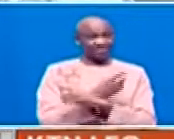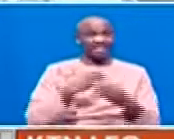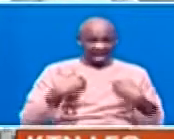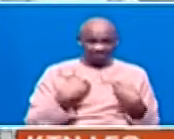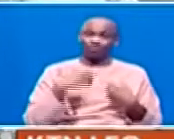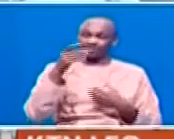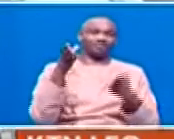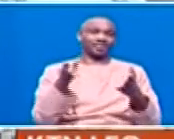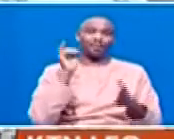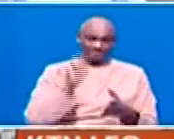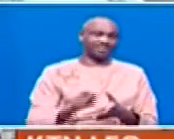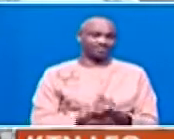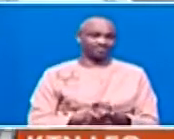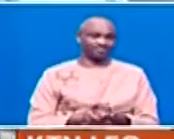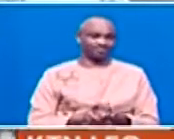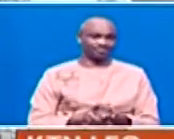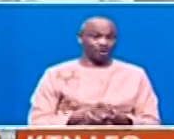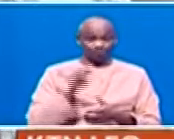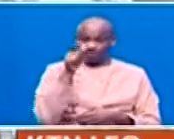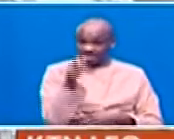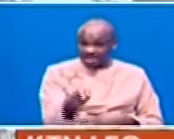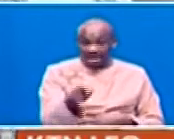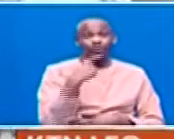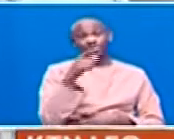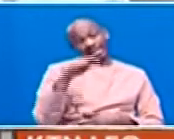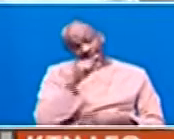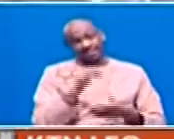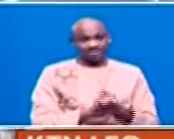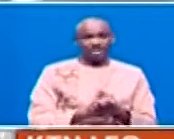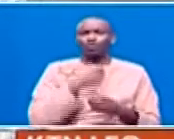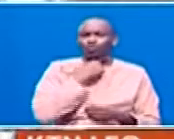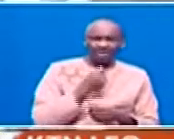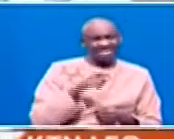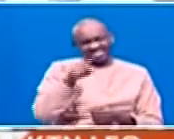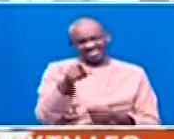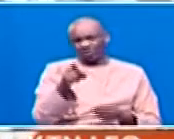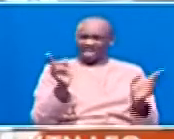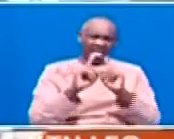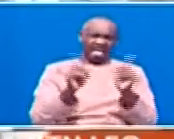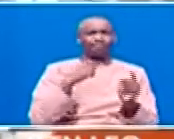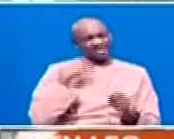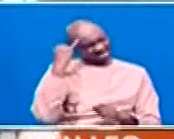be, so that you can tell us, instead of this